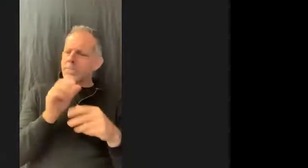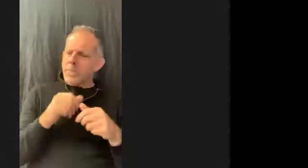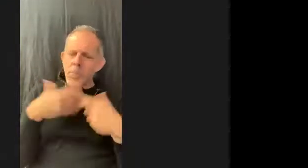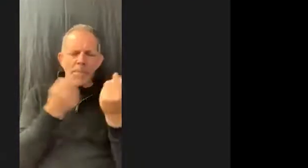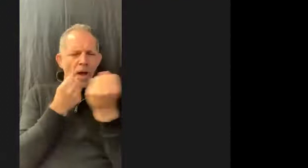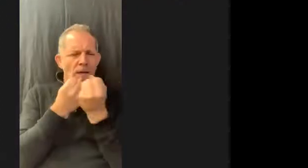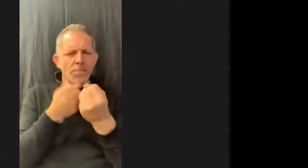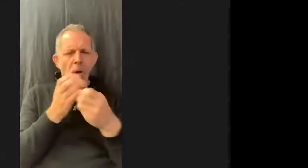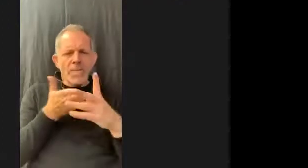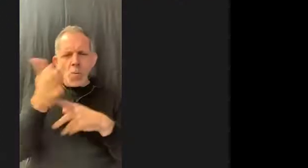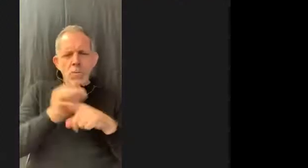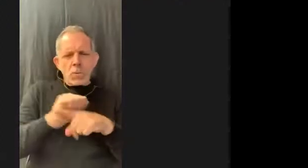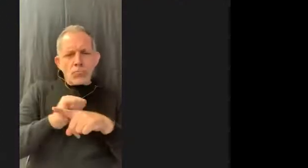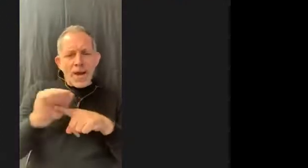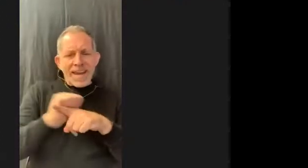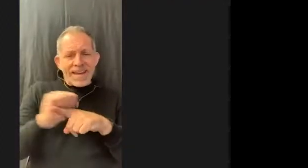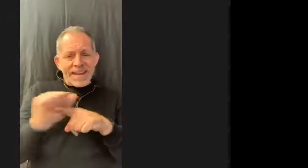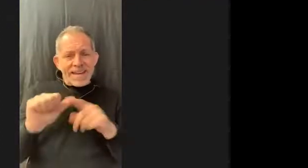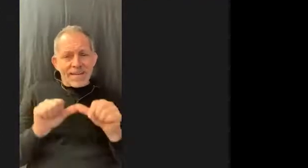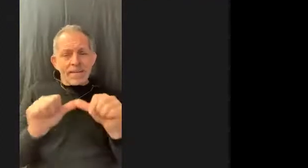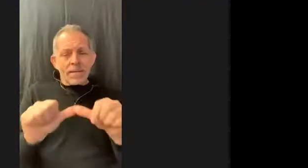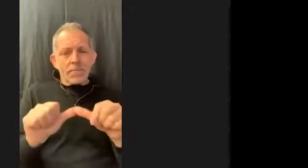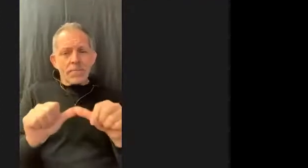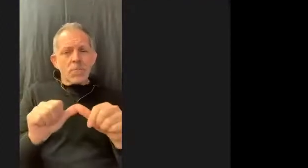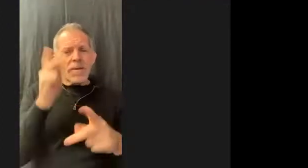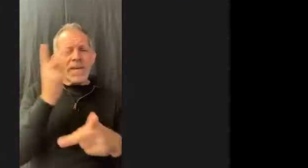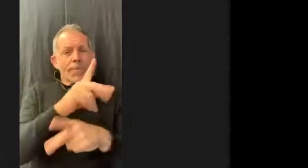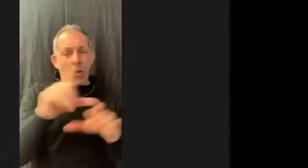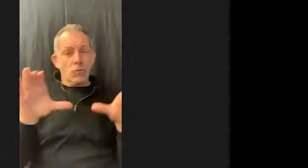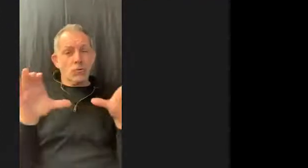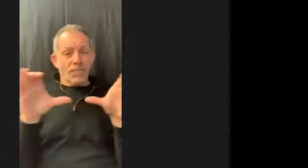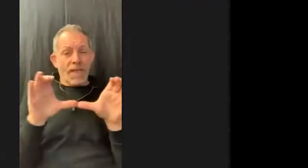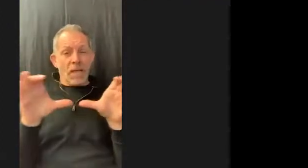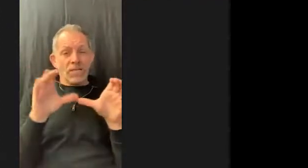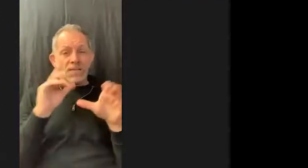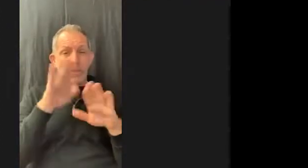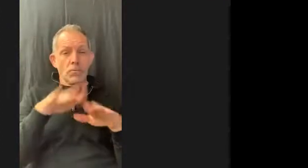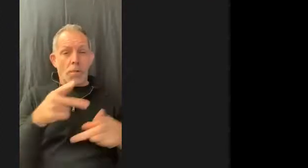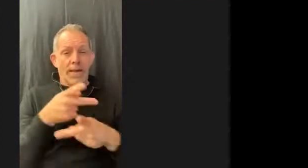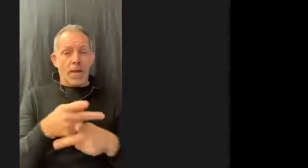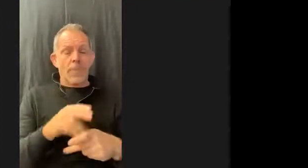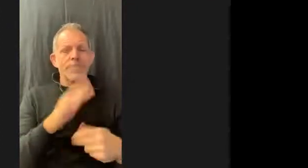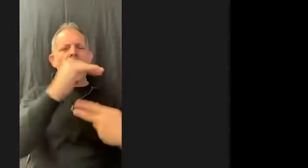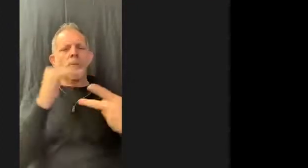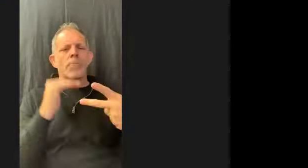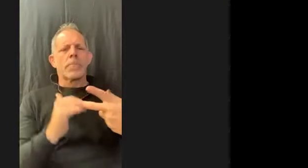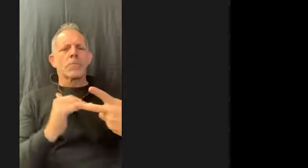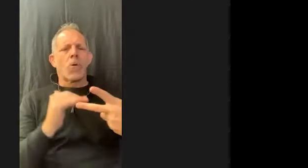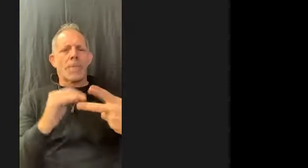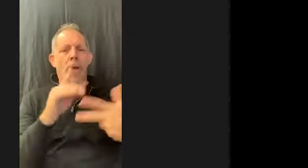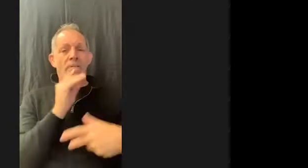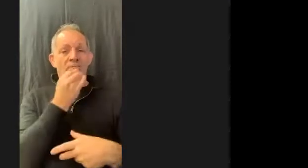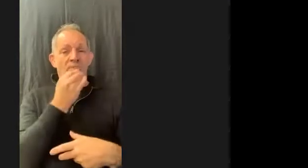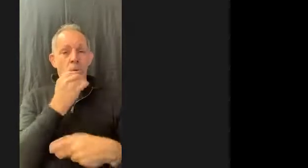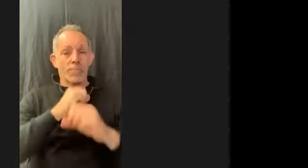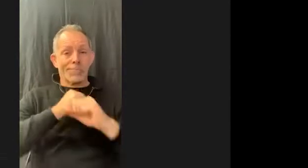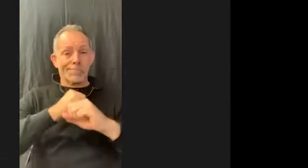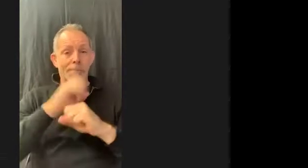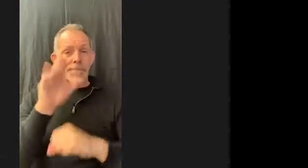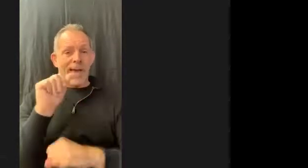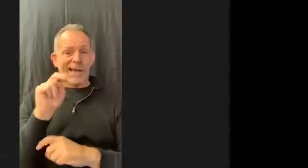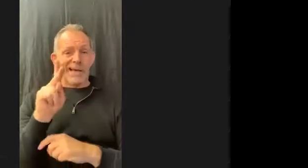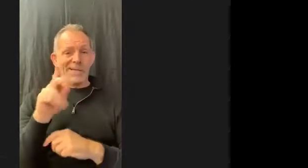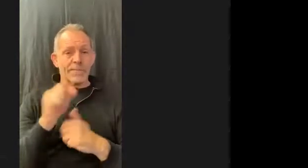Another area of food security has been an ongoing priority during the pandemic. We're going to spend an additional $500,000 on our Nourishing